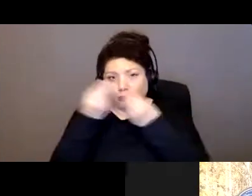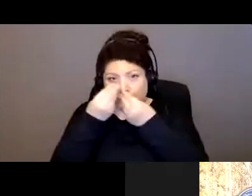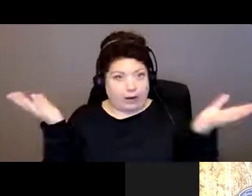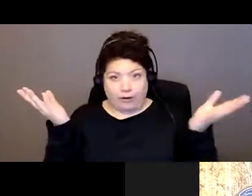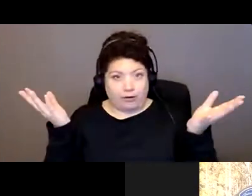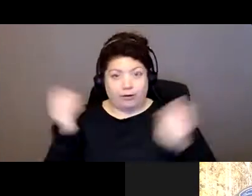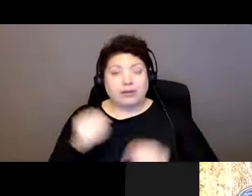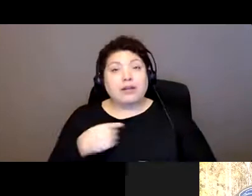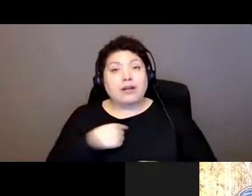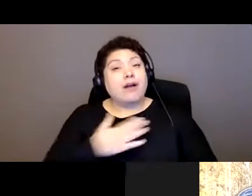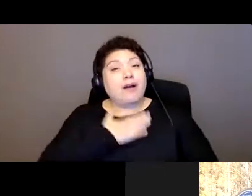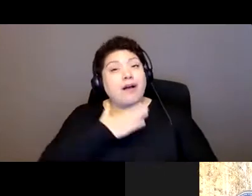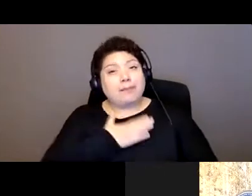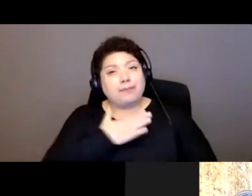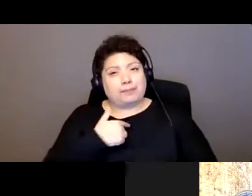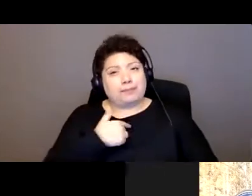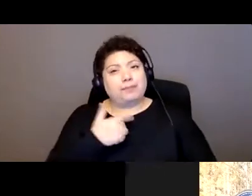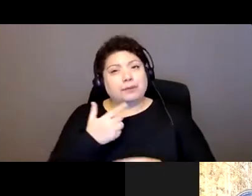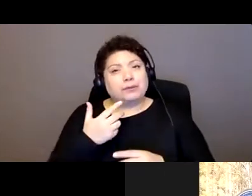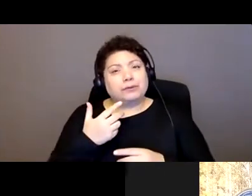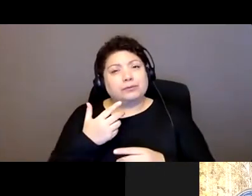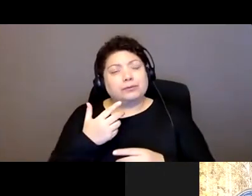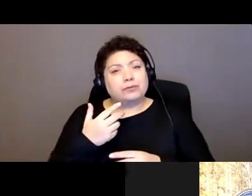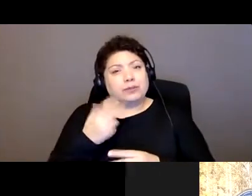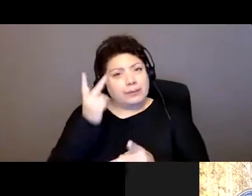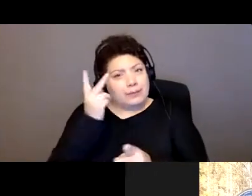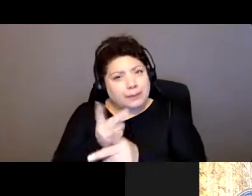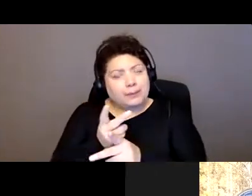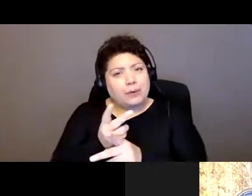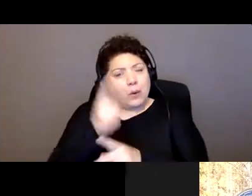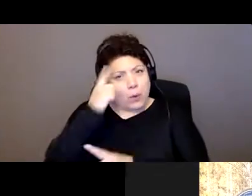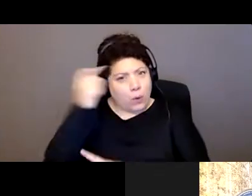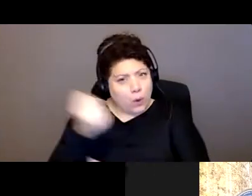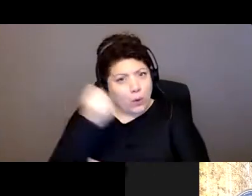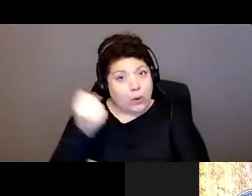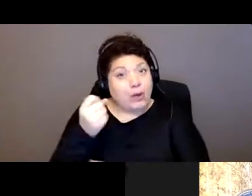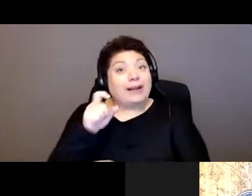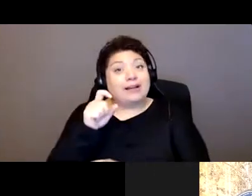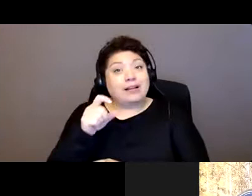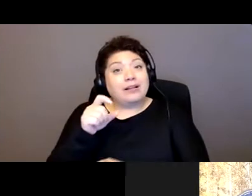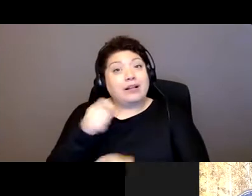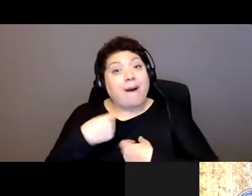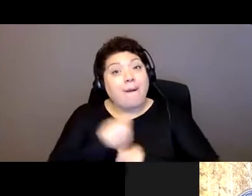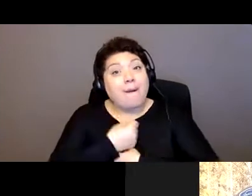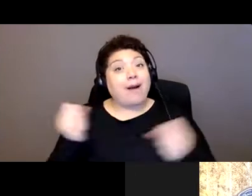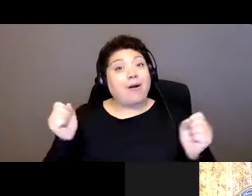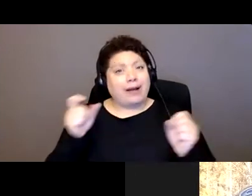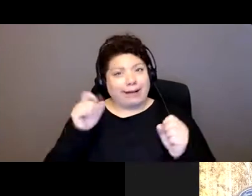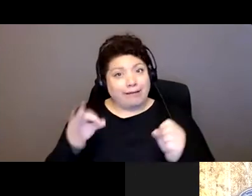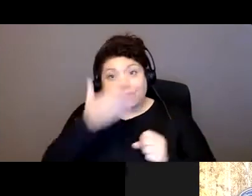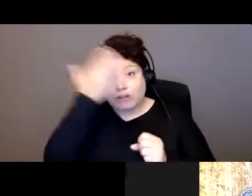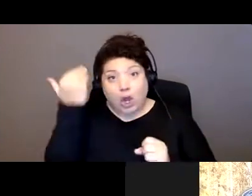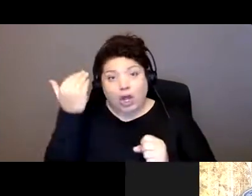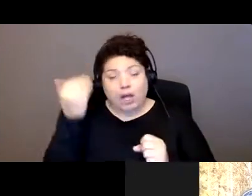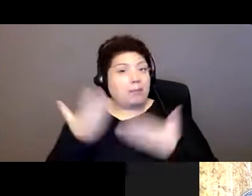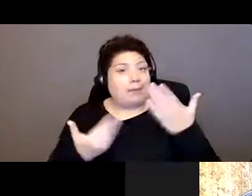I'm glad I didn't lose that when I was coming out. If I would have lost it, maybe I'd be in the wrong place right now. Some